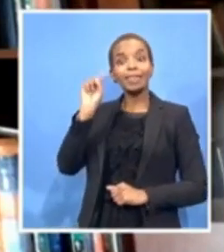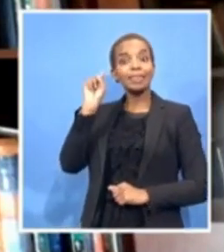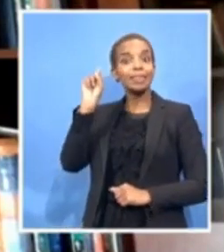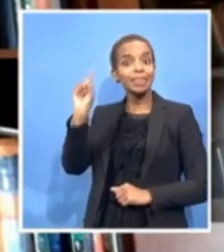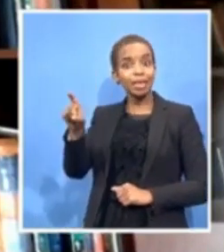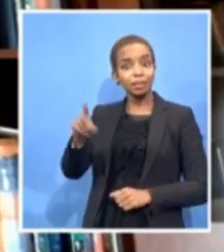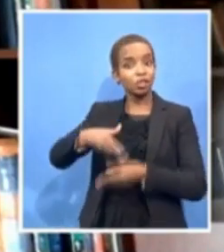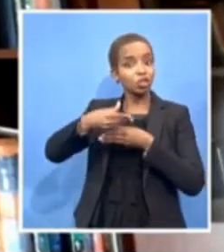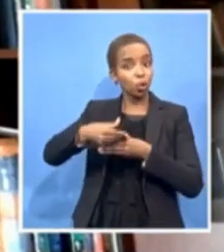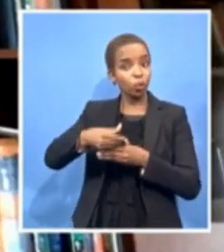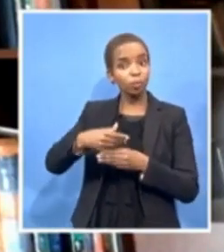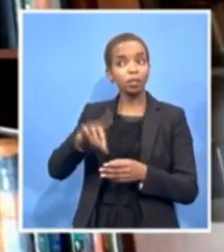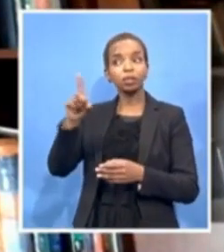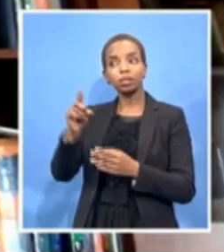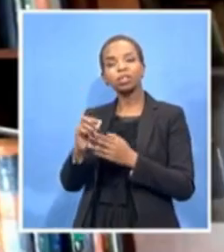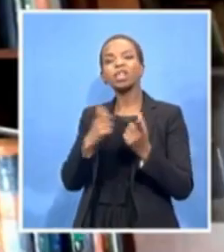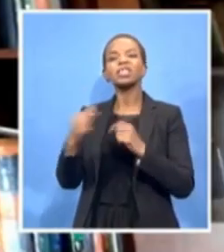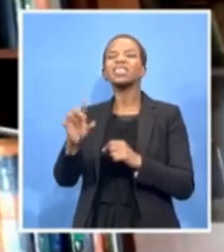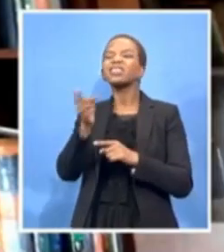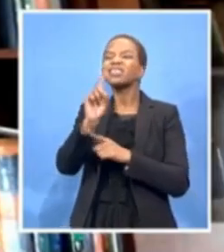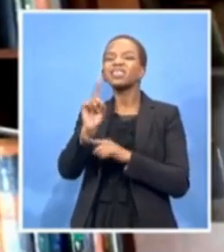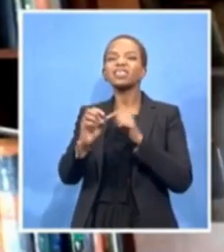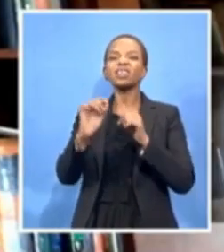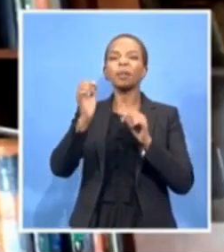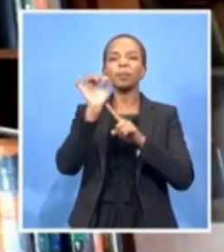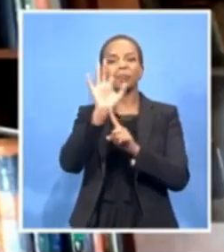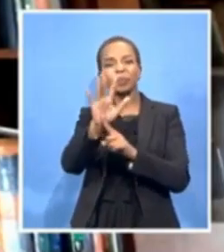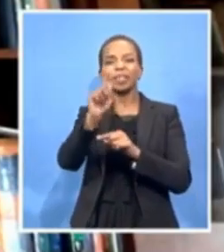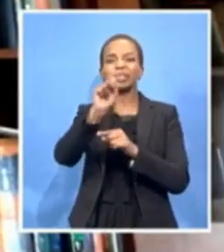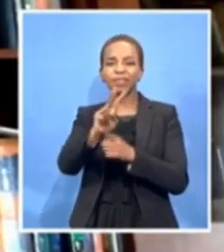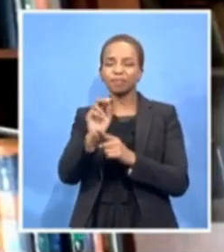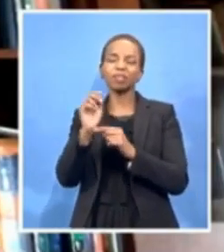talks about many things, but I'm choosing only one